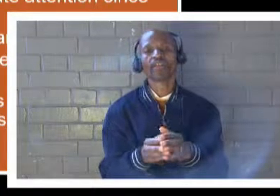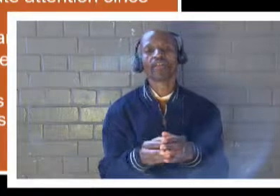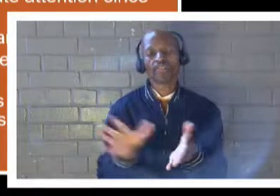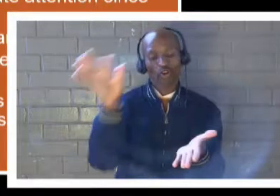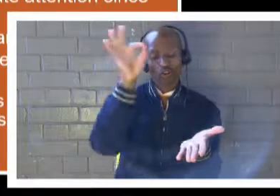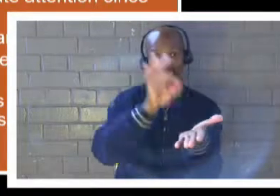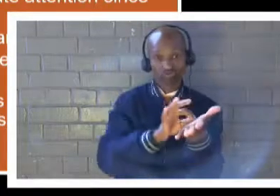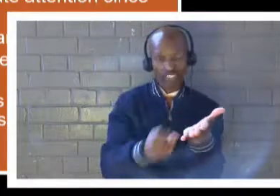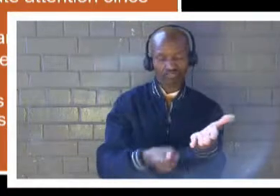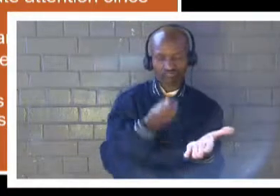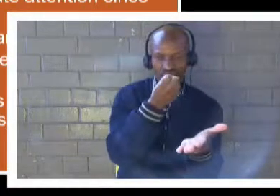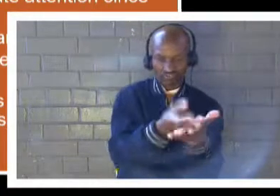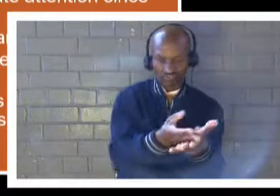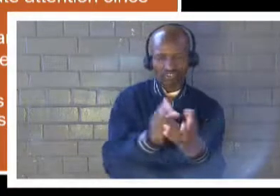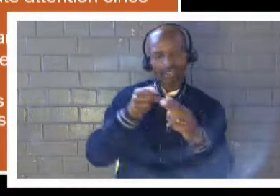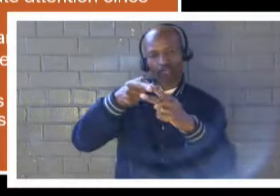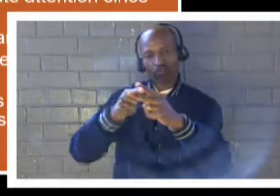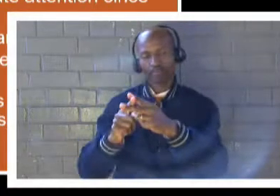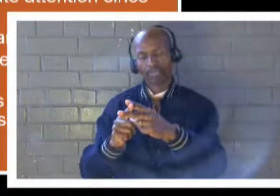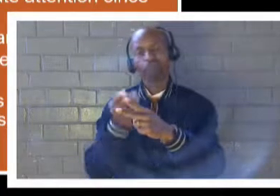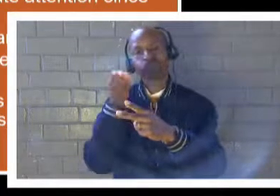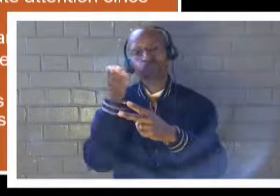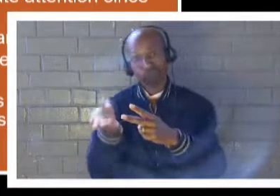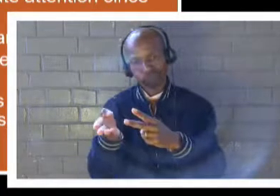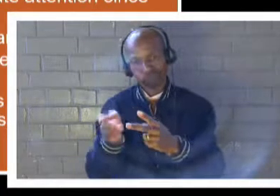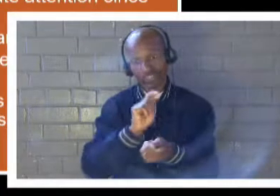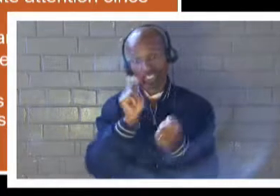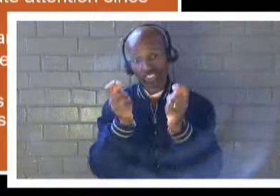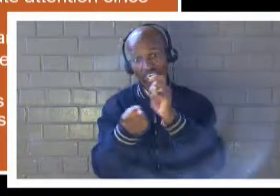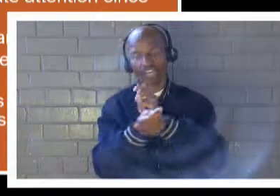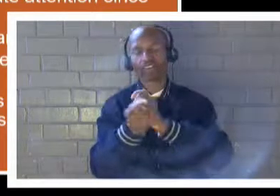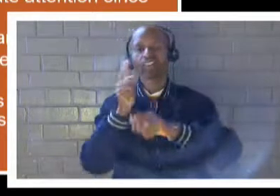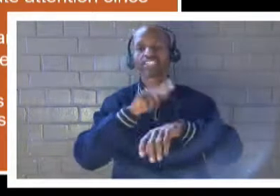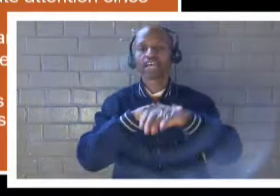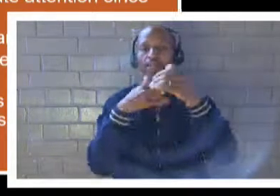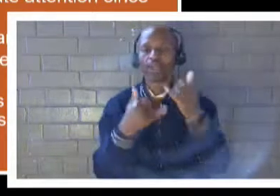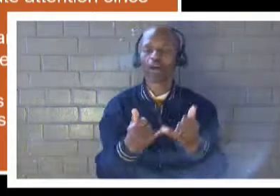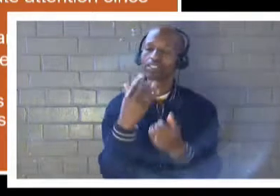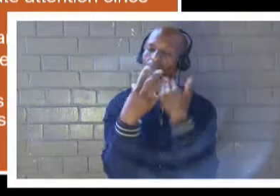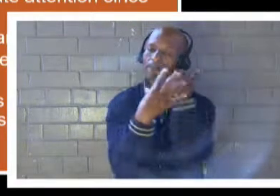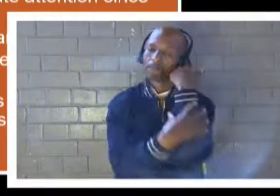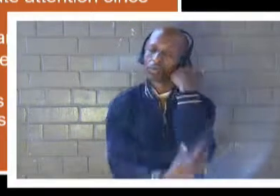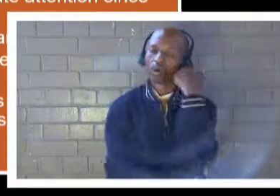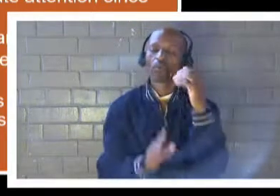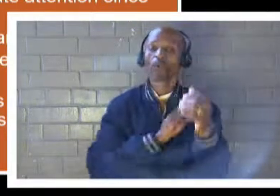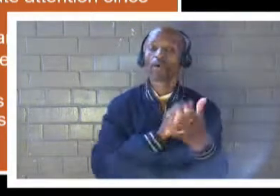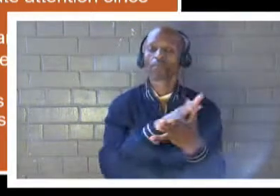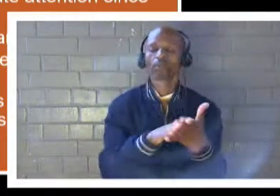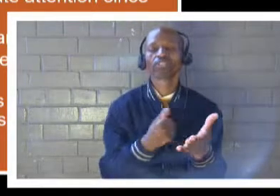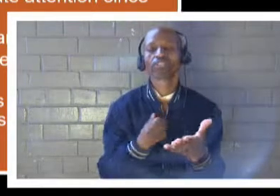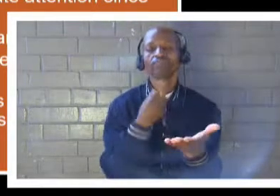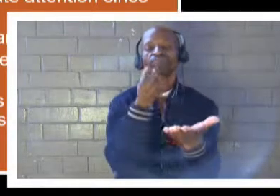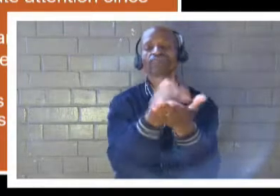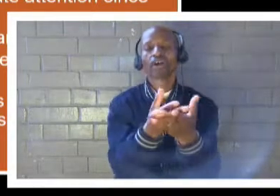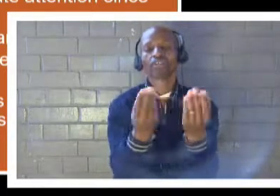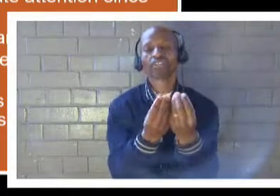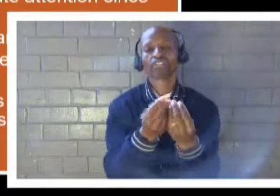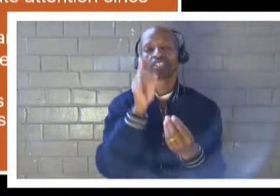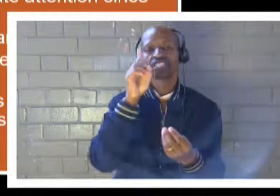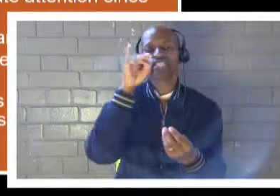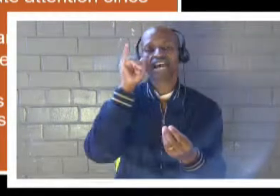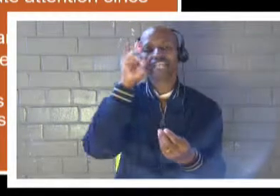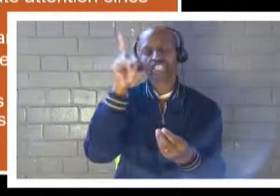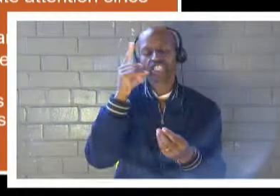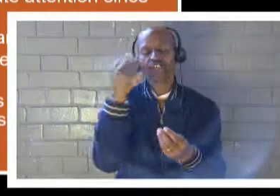supply substandard equipment. The turnaround time for maintenance is very poor because supply chain processes within DID